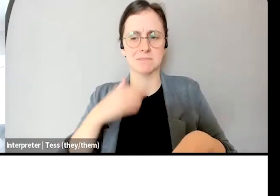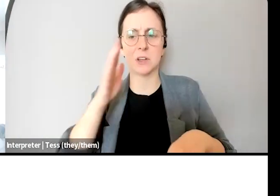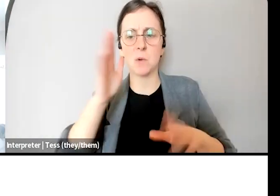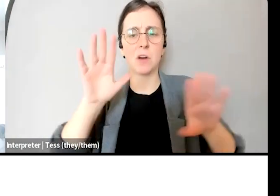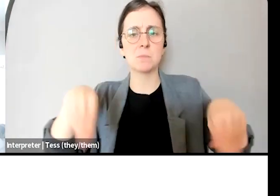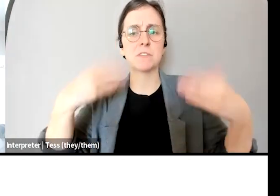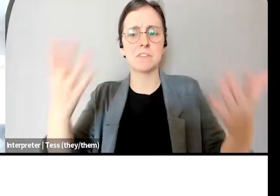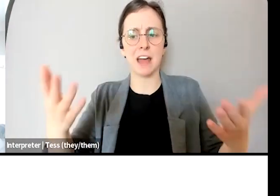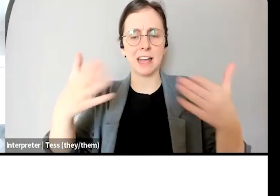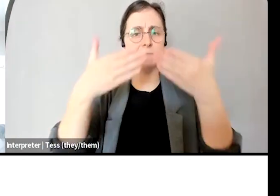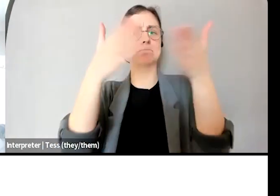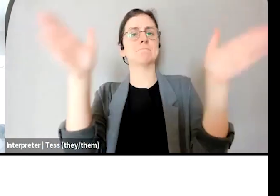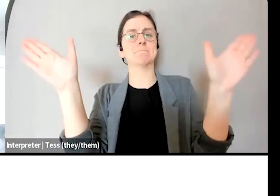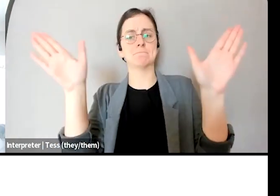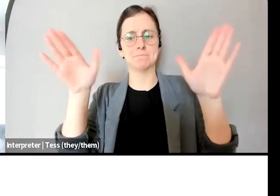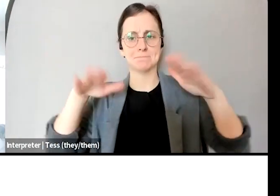for the Lifeline.